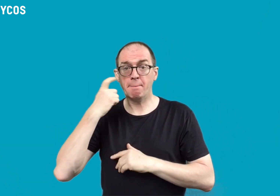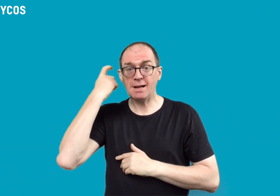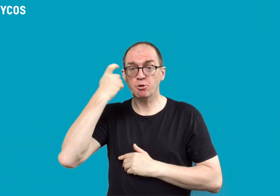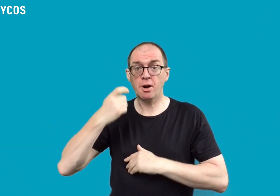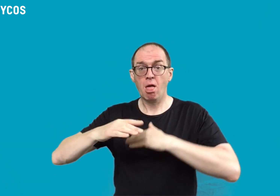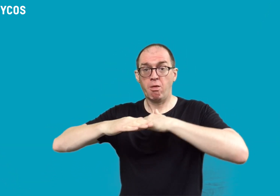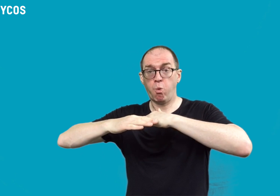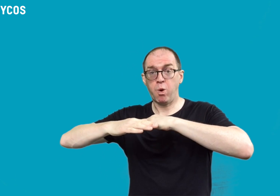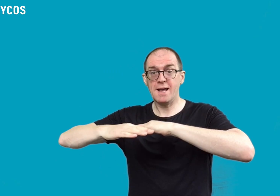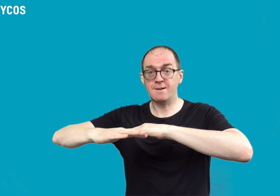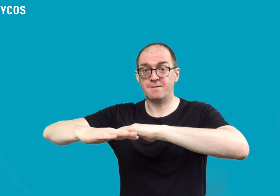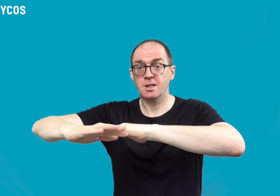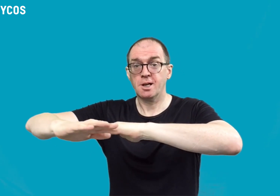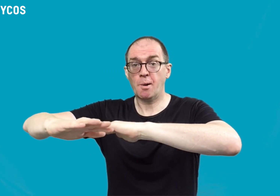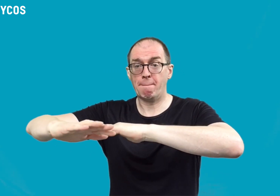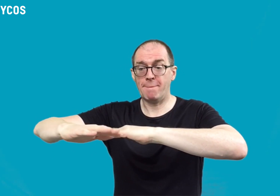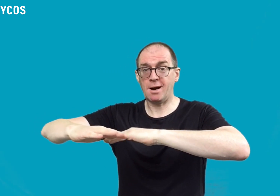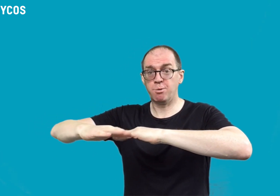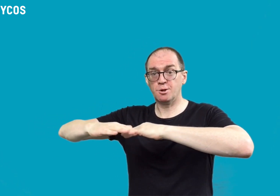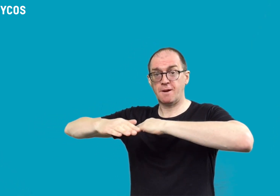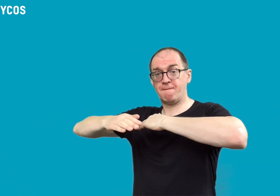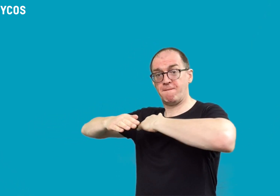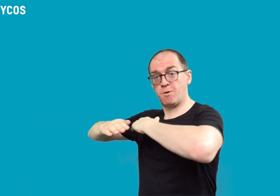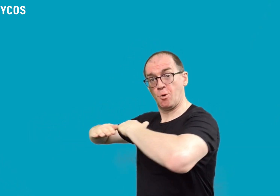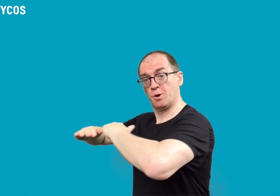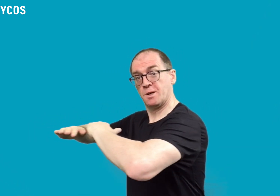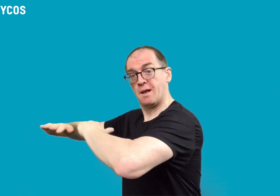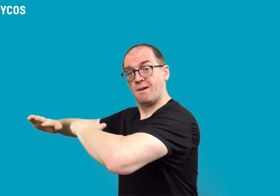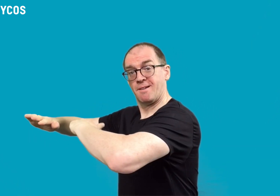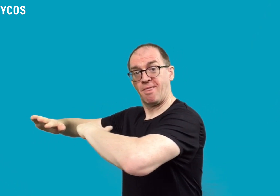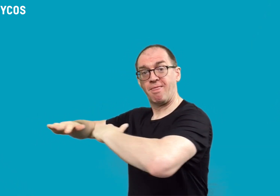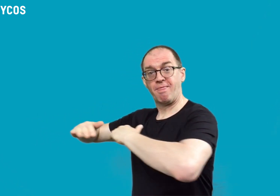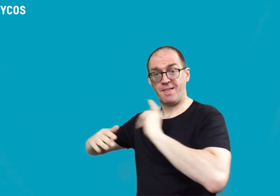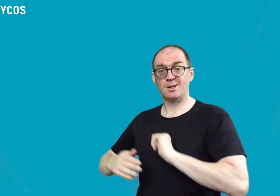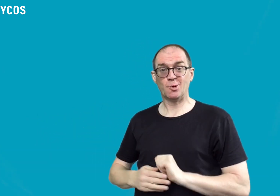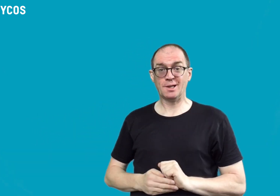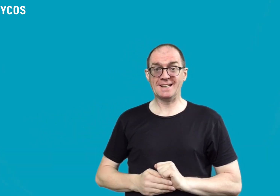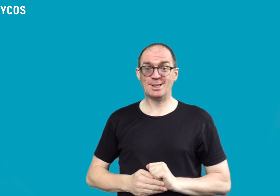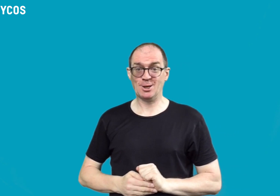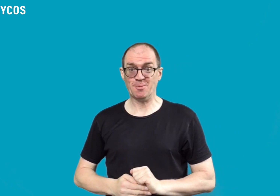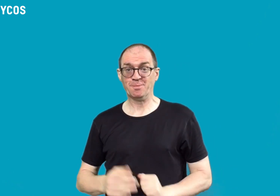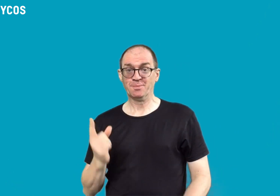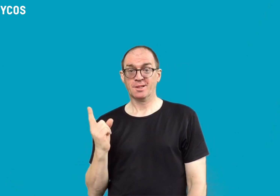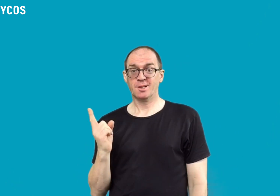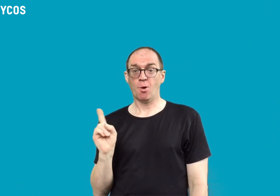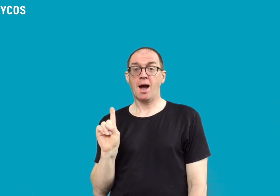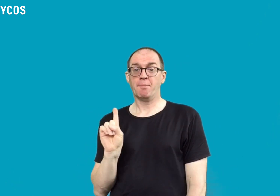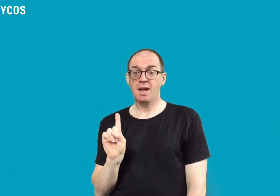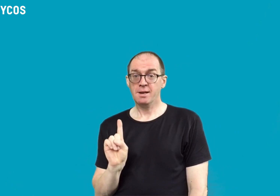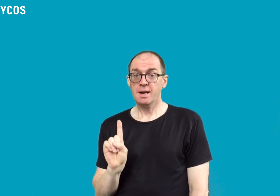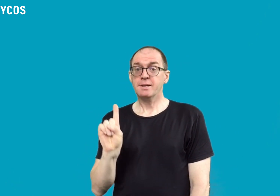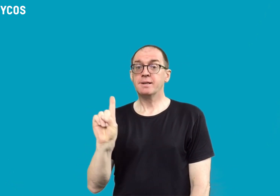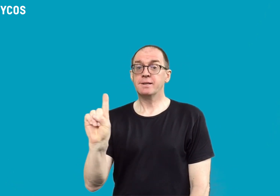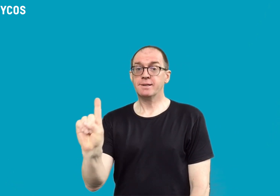can imagine the waves going backwards and forward, that's what you need to do. So